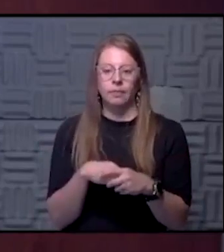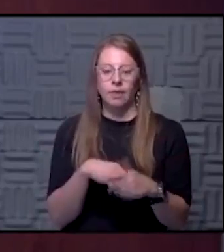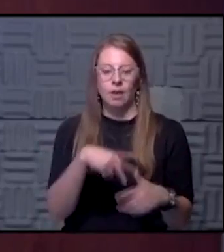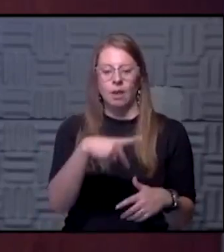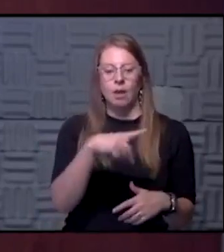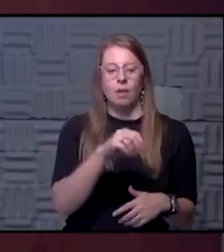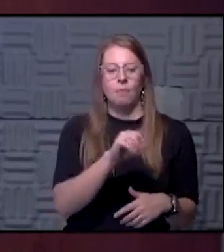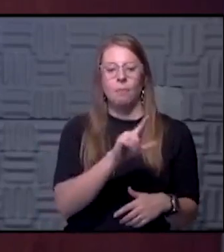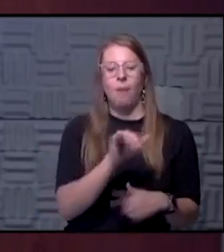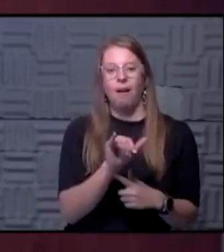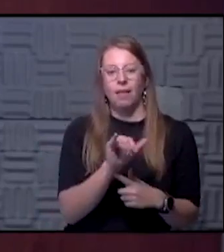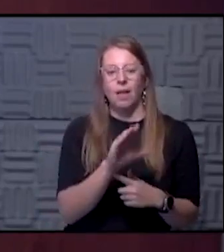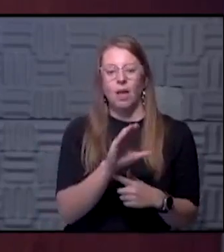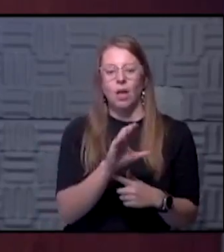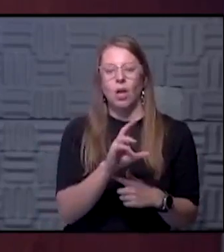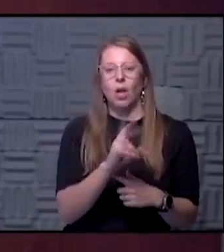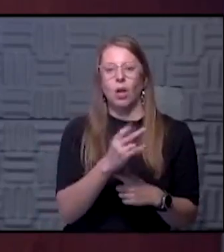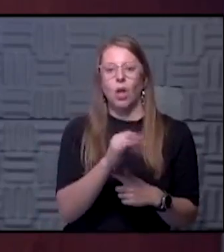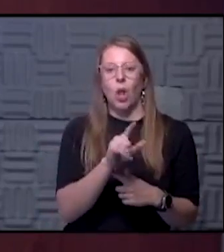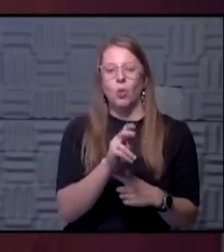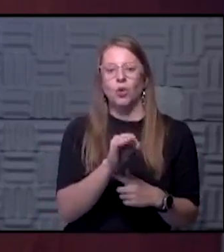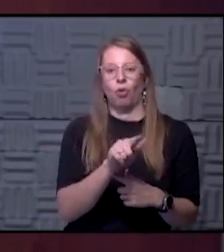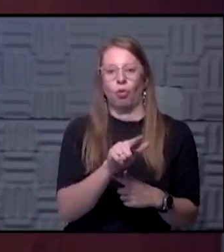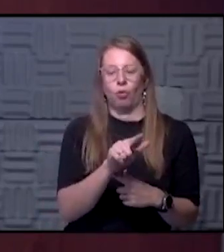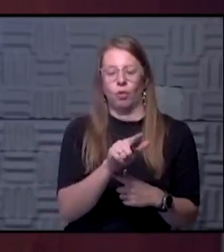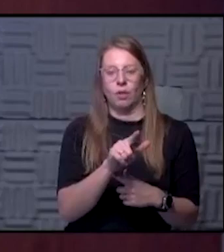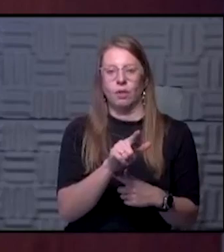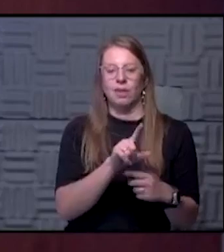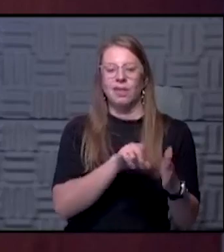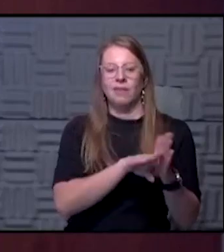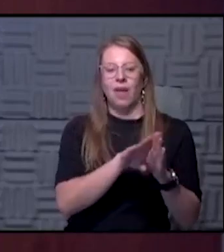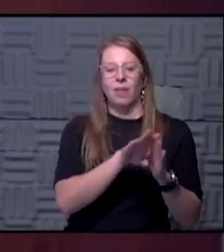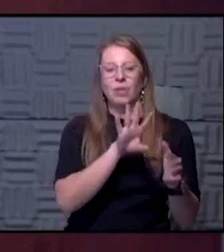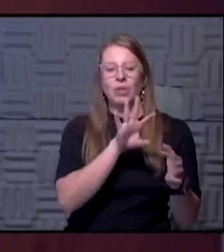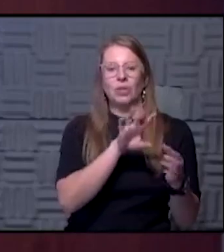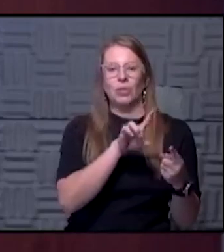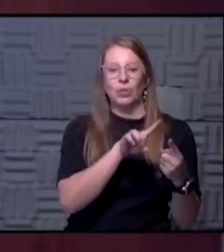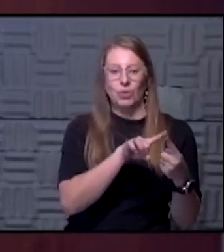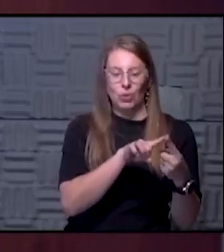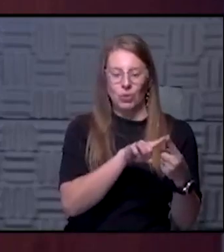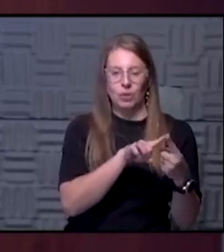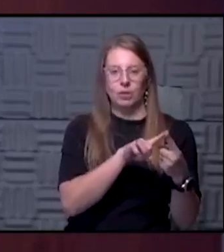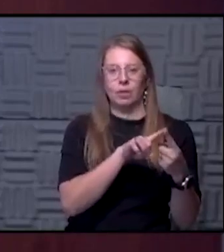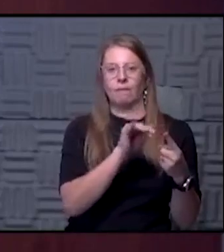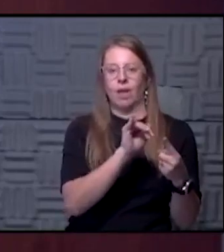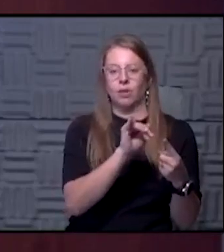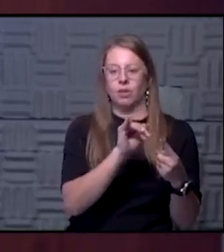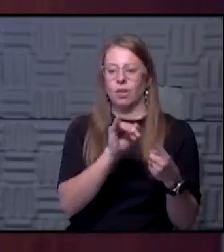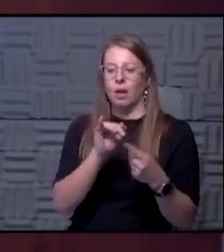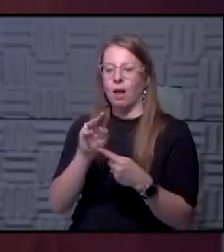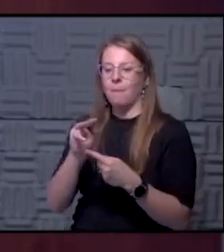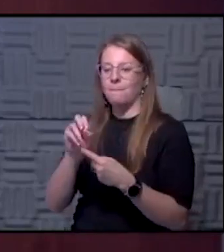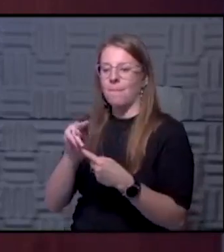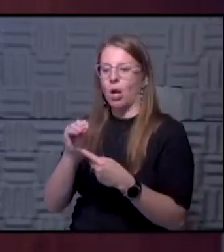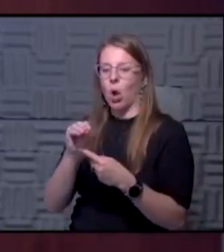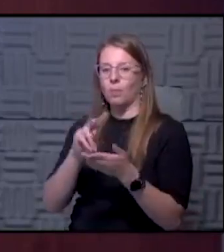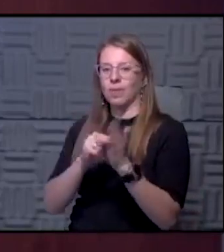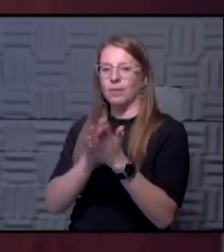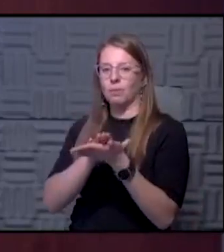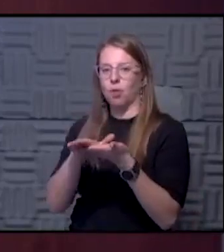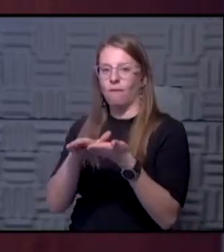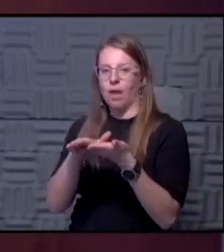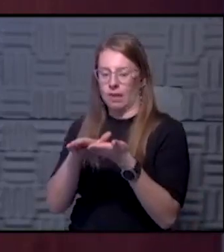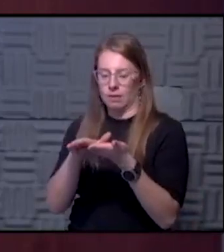polyclonal antibodies that are developed to the infection itself. This is a monoclonal antibody that's purified. Just for that one